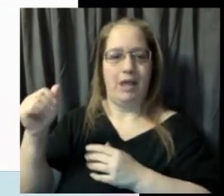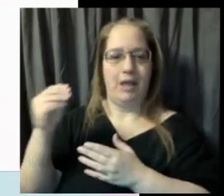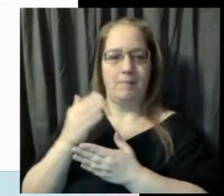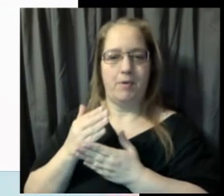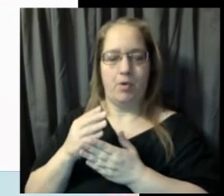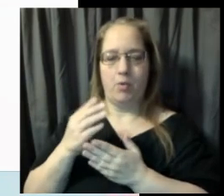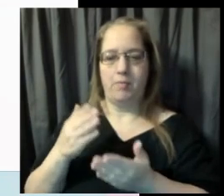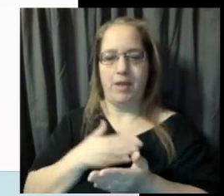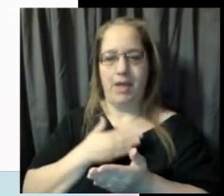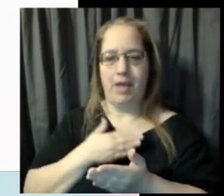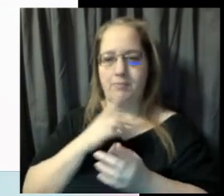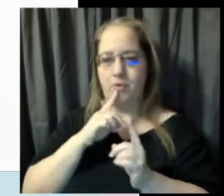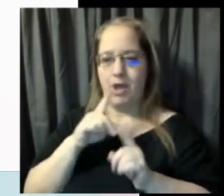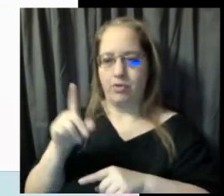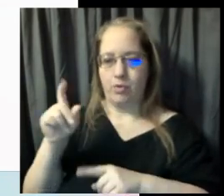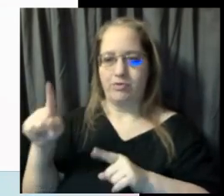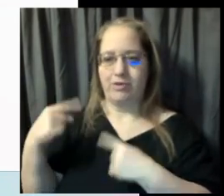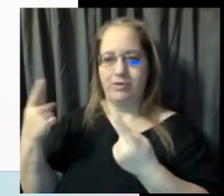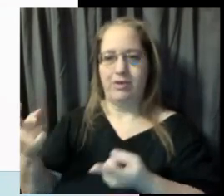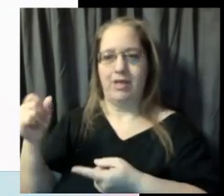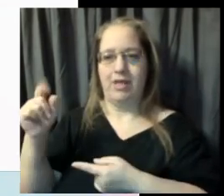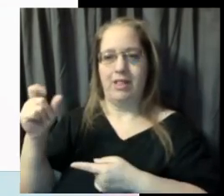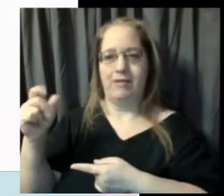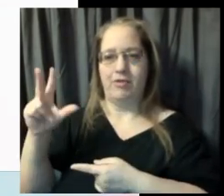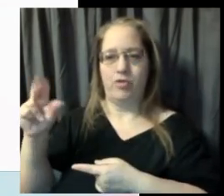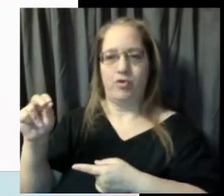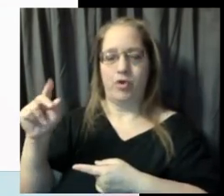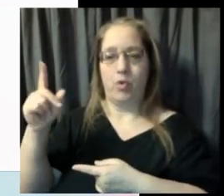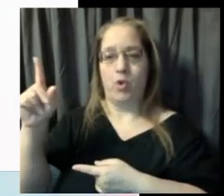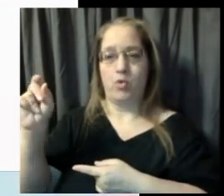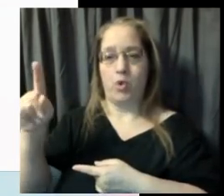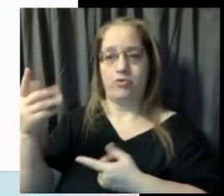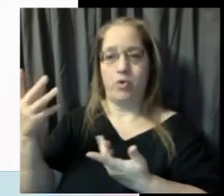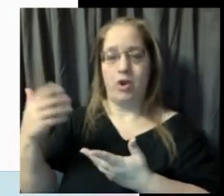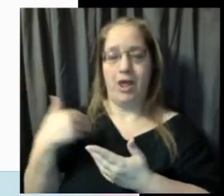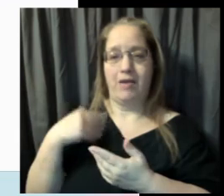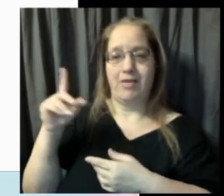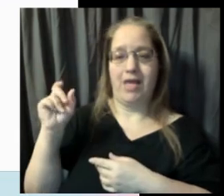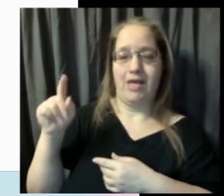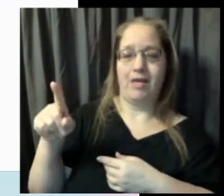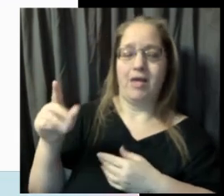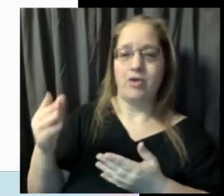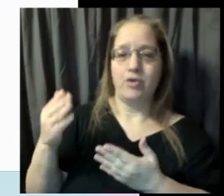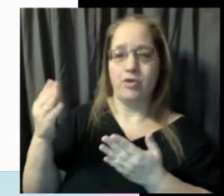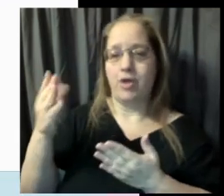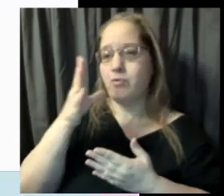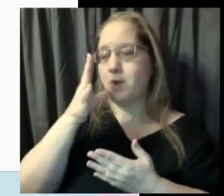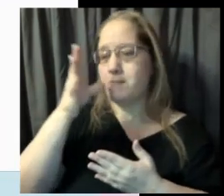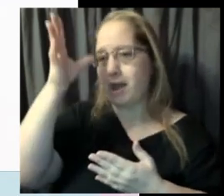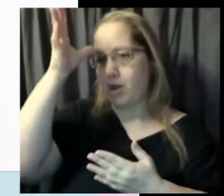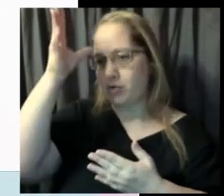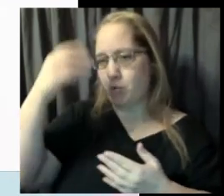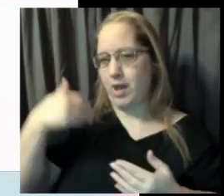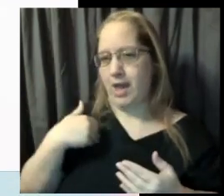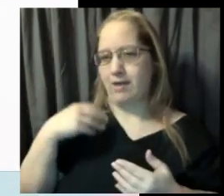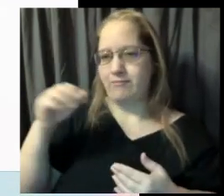questions till 11:30. One of the questions that we already have is asking about any suggestions for parents